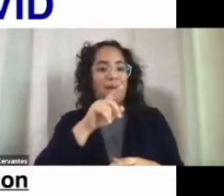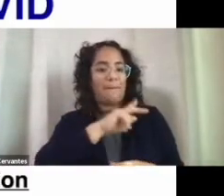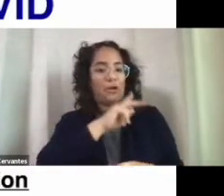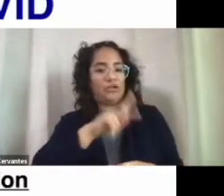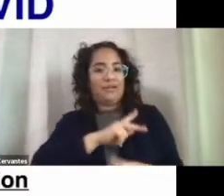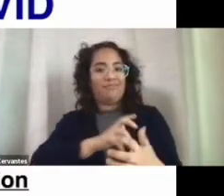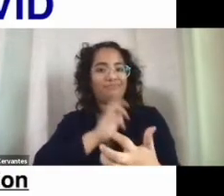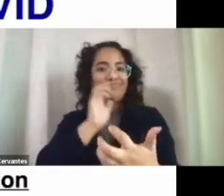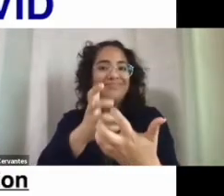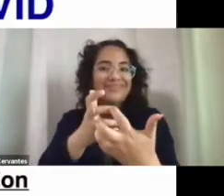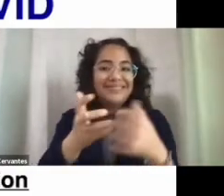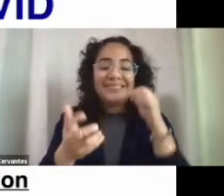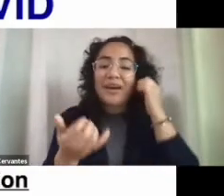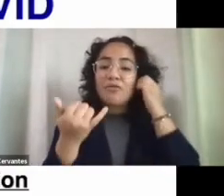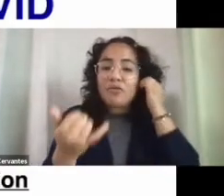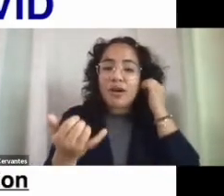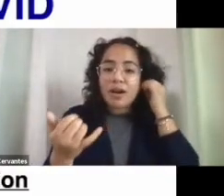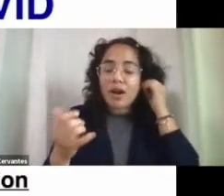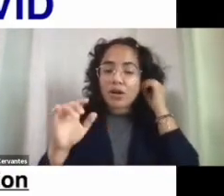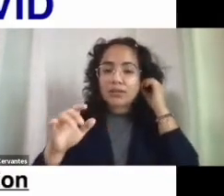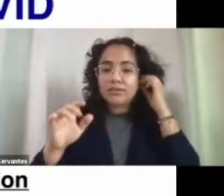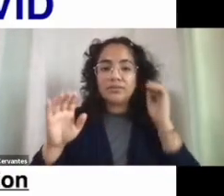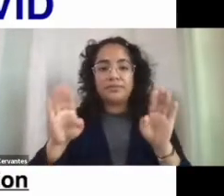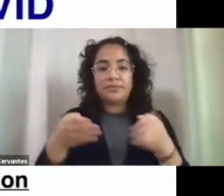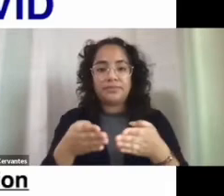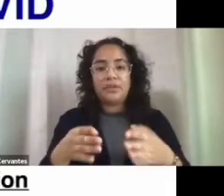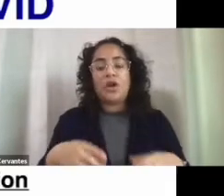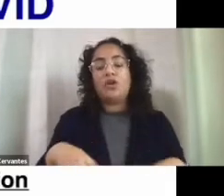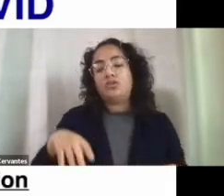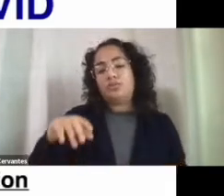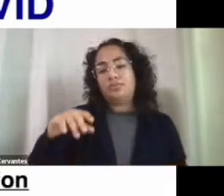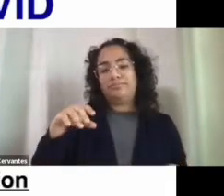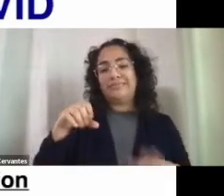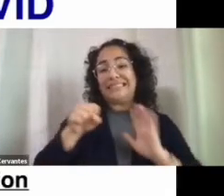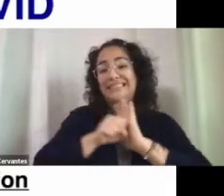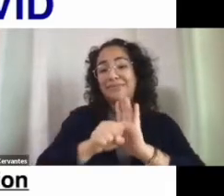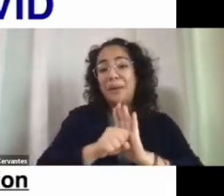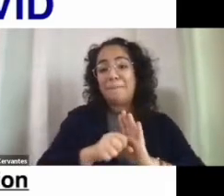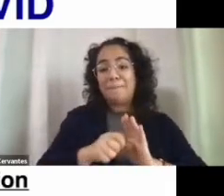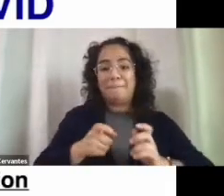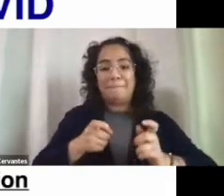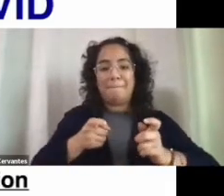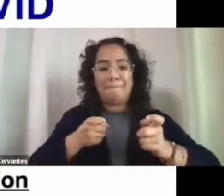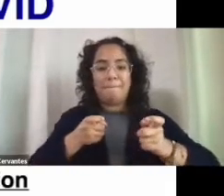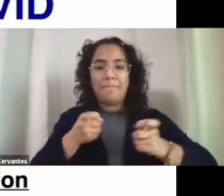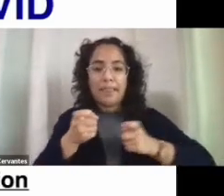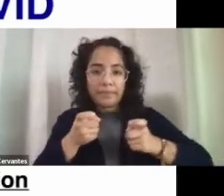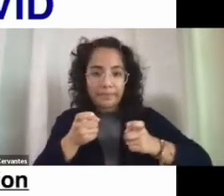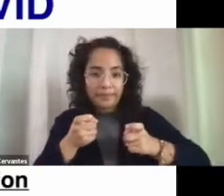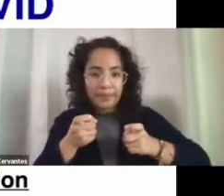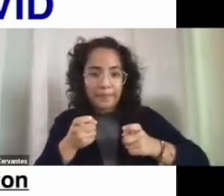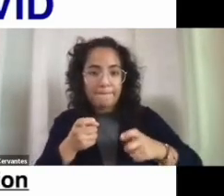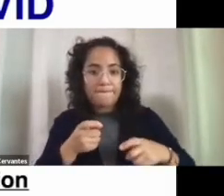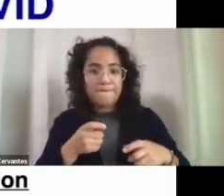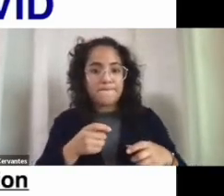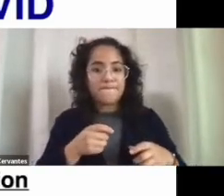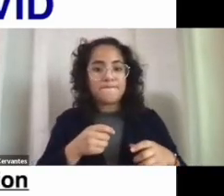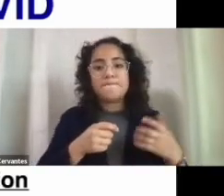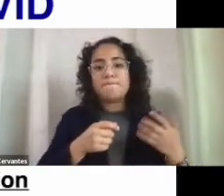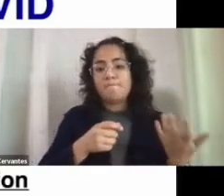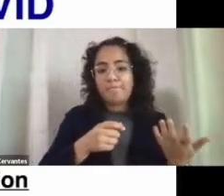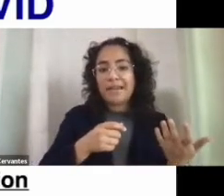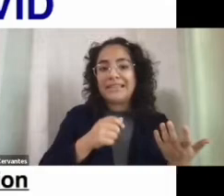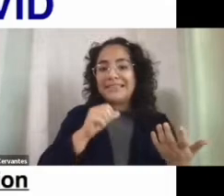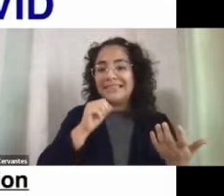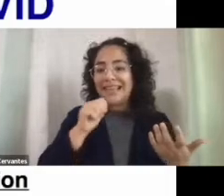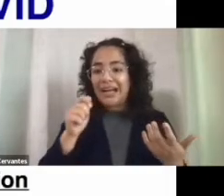now is almost exclusively focused on symptom management rather than getting to whatever the root cause of the problem is, because we still